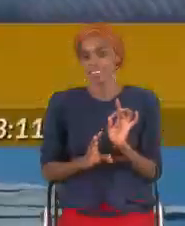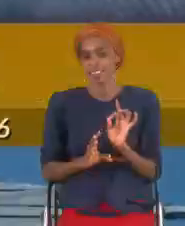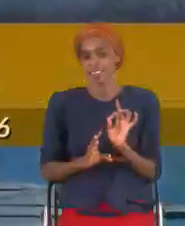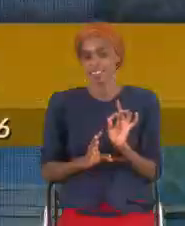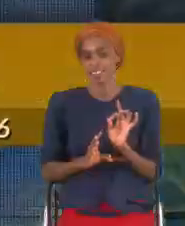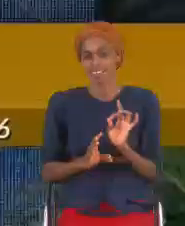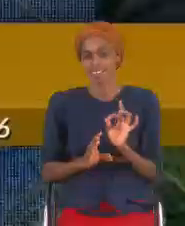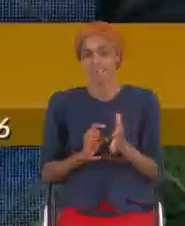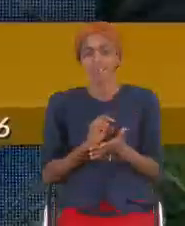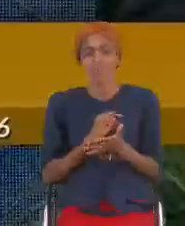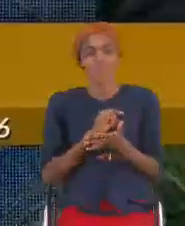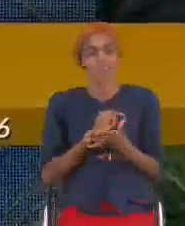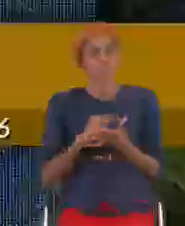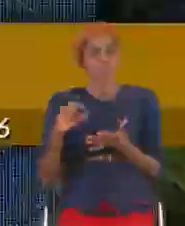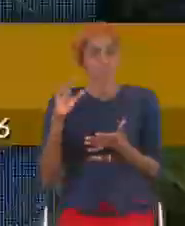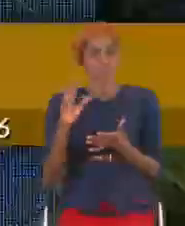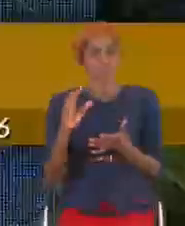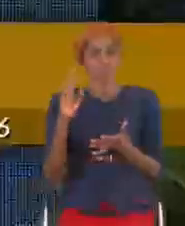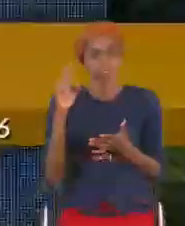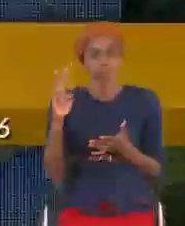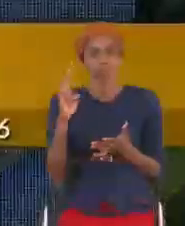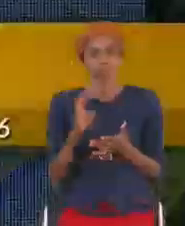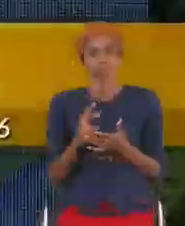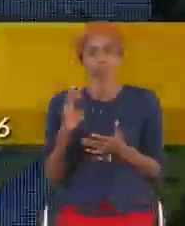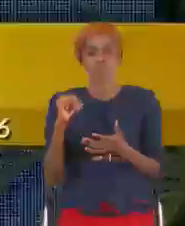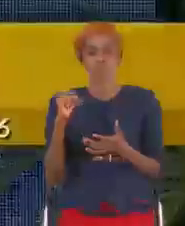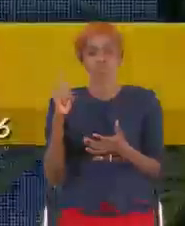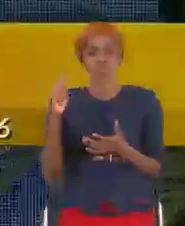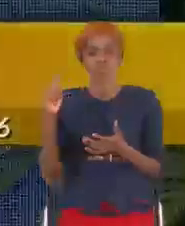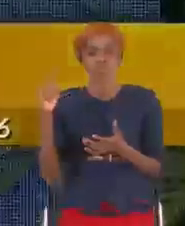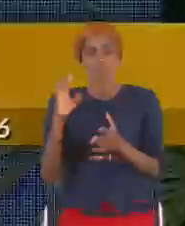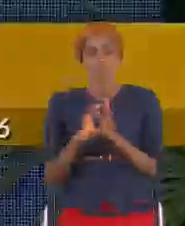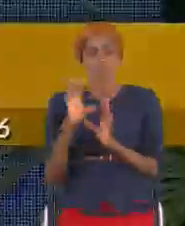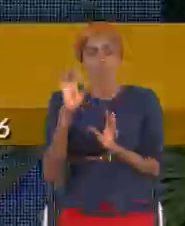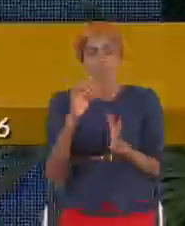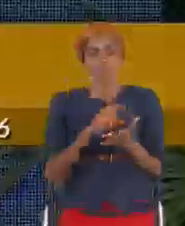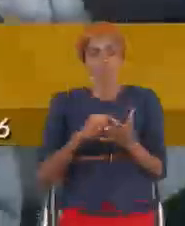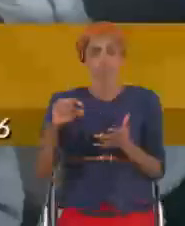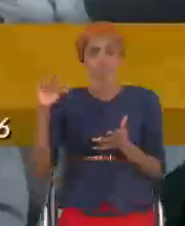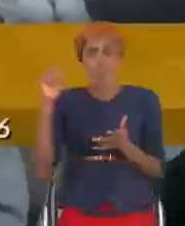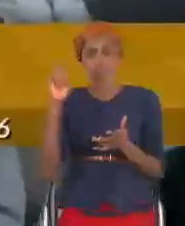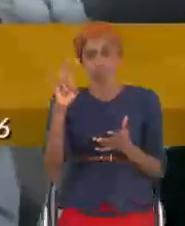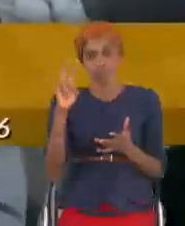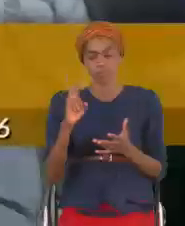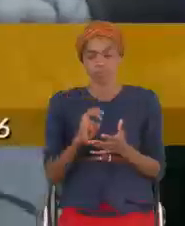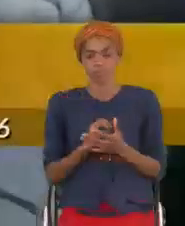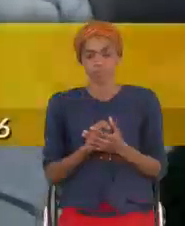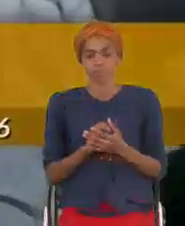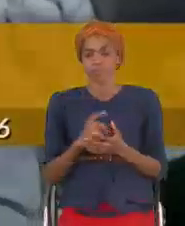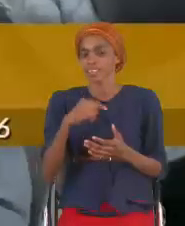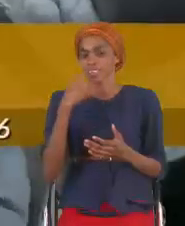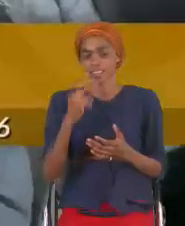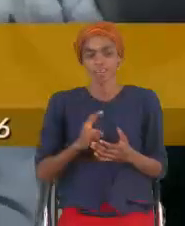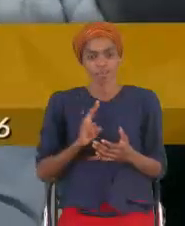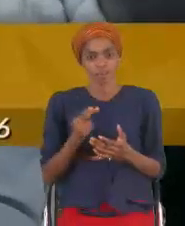Matthew chapter 8, reading from verse 2. It tells us in